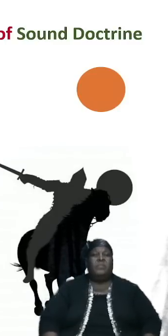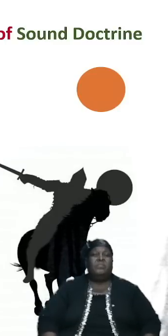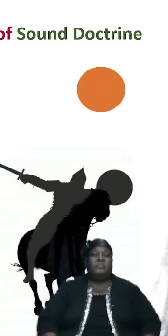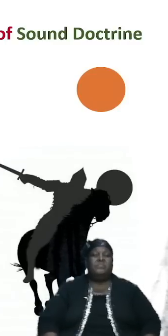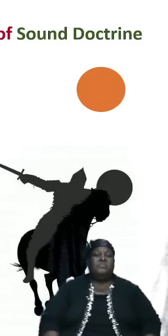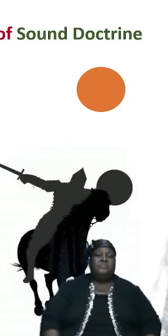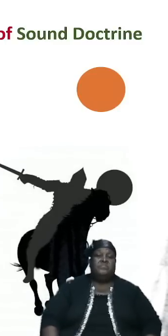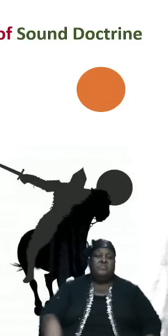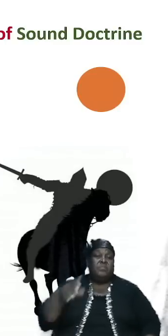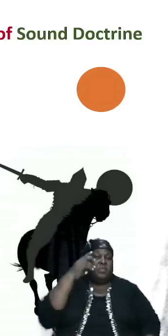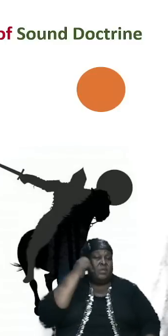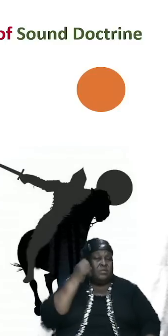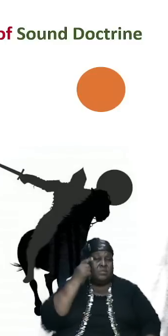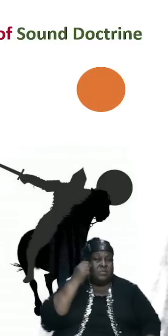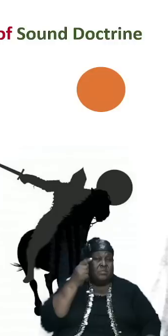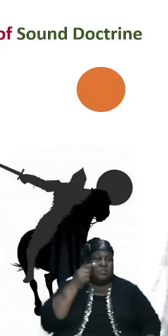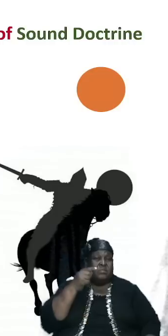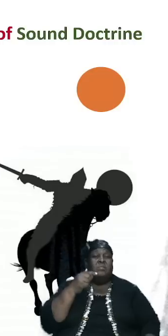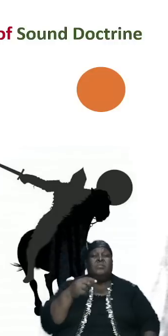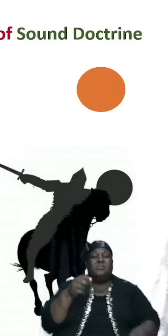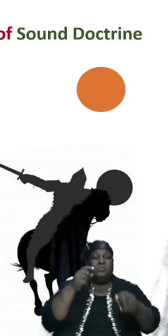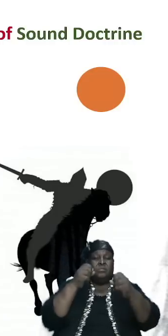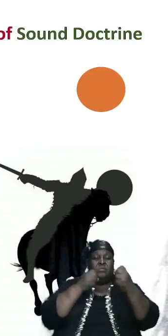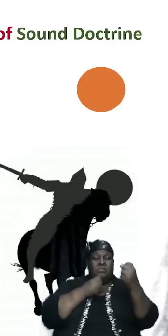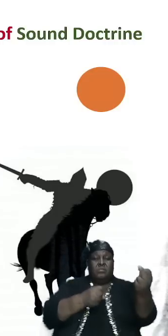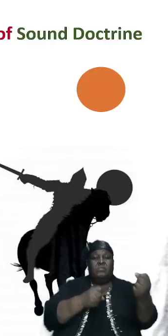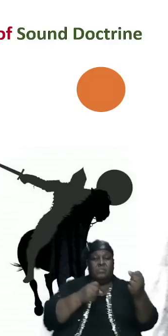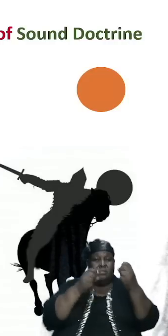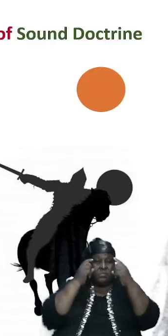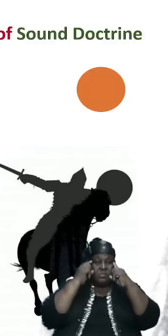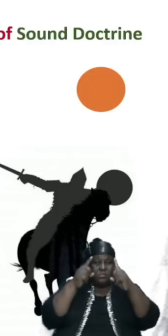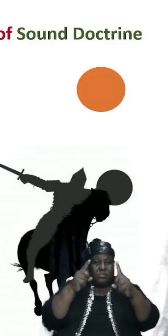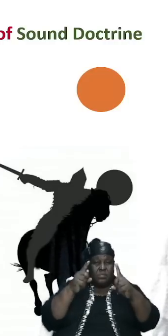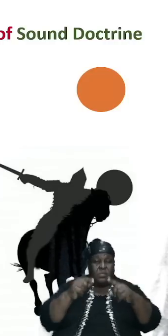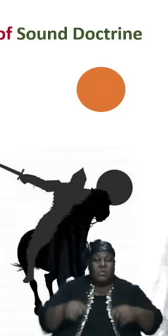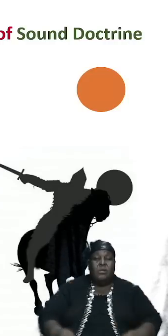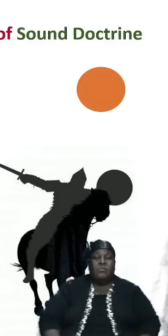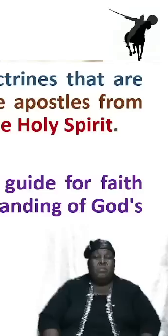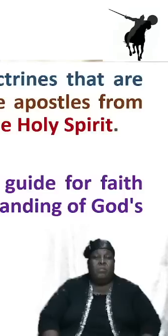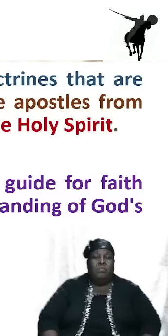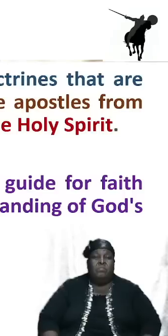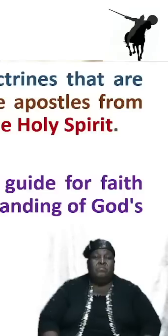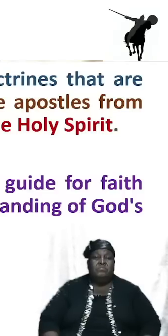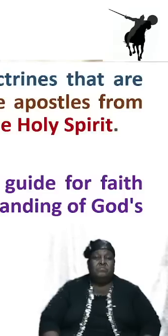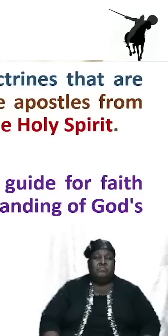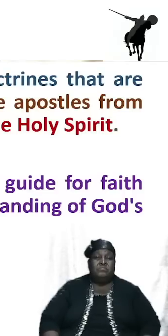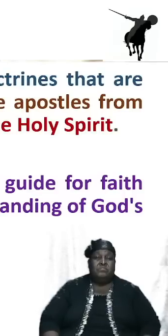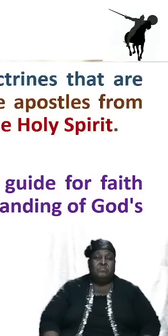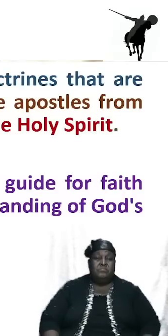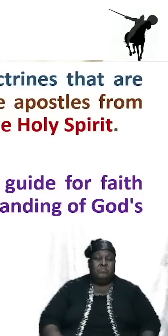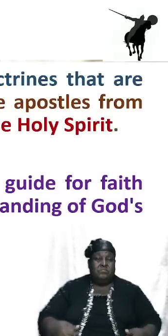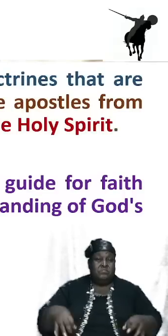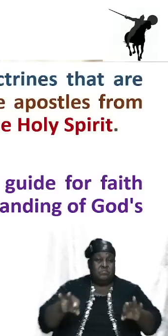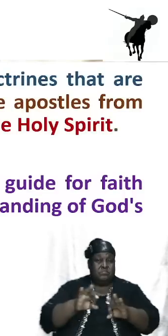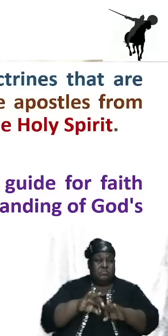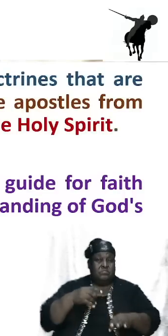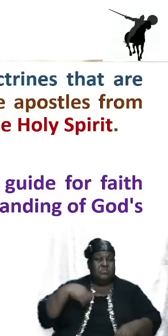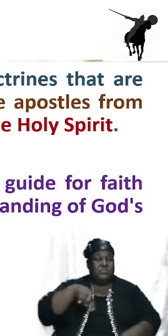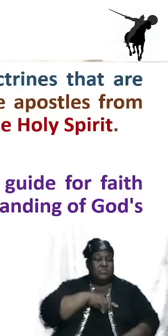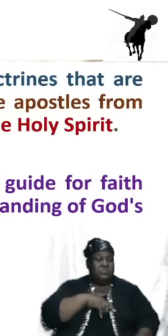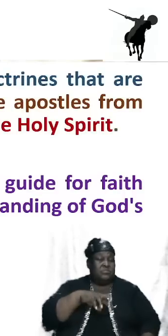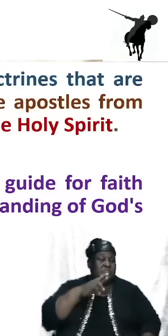understanding of sound doctrine. Now, it's very important that we realize that